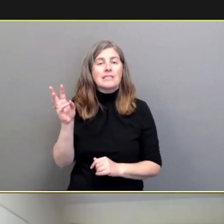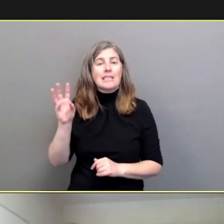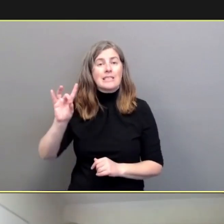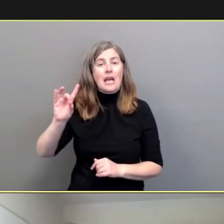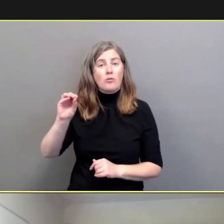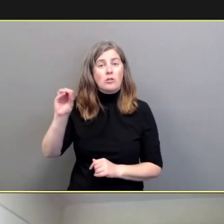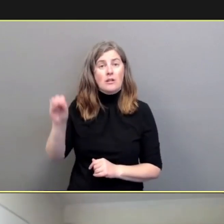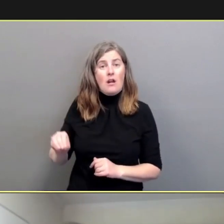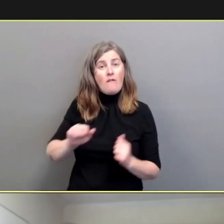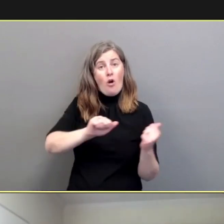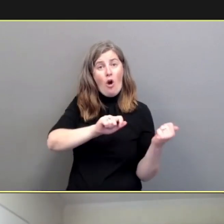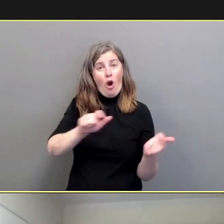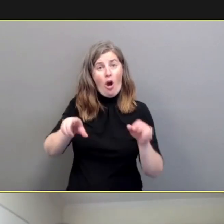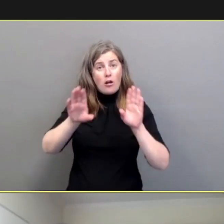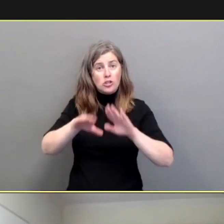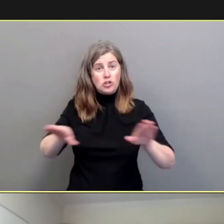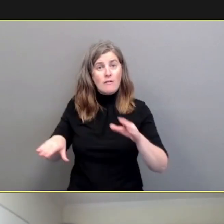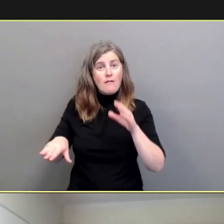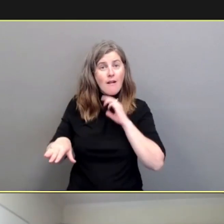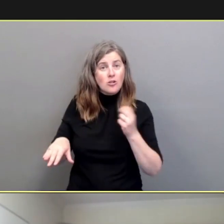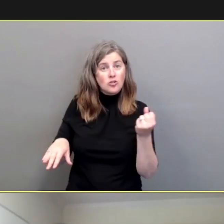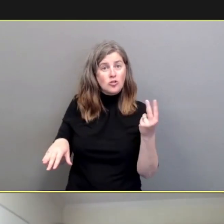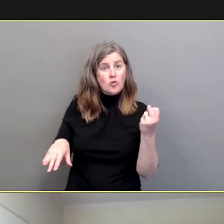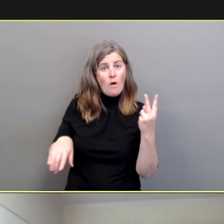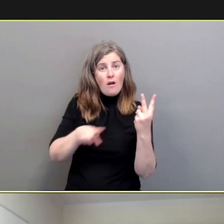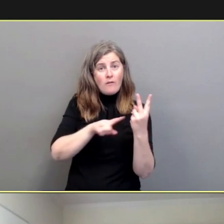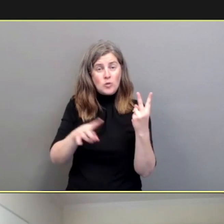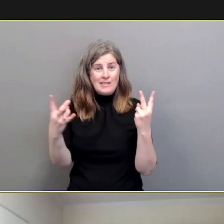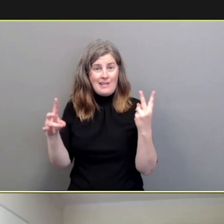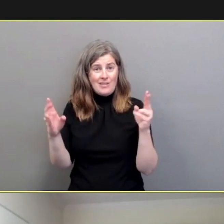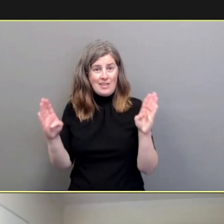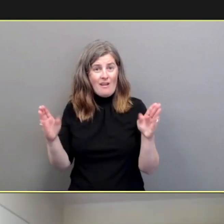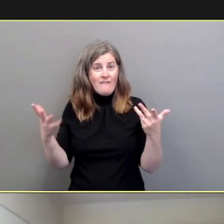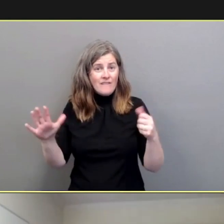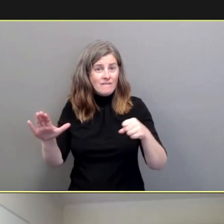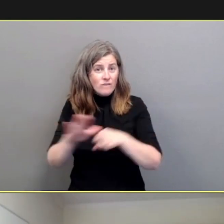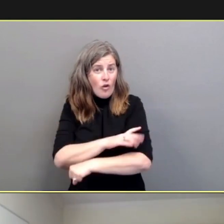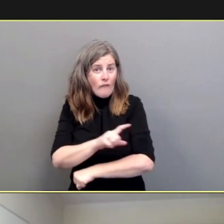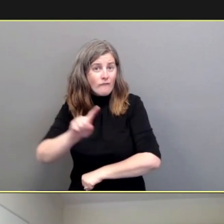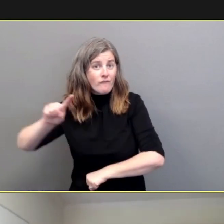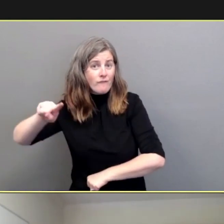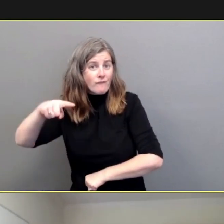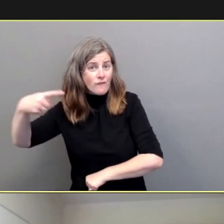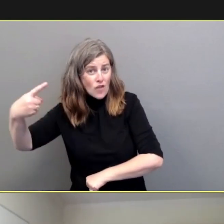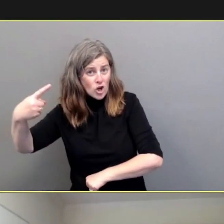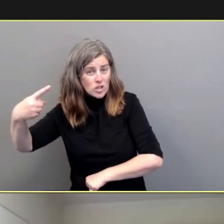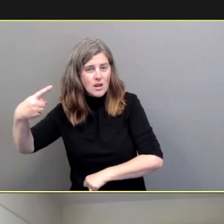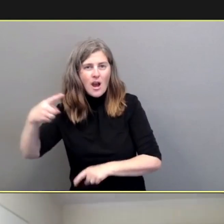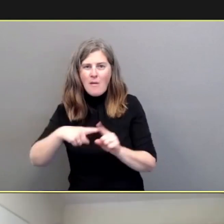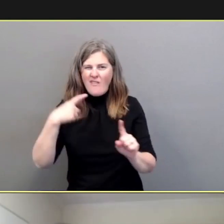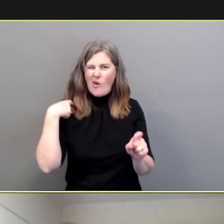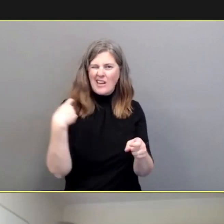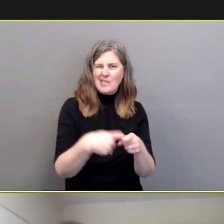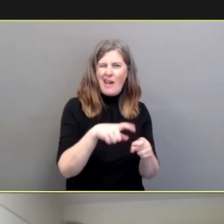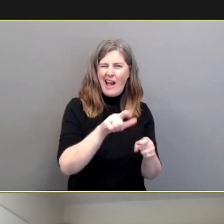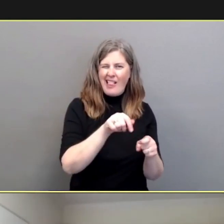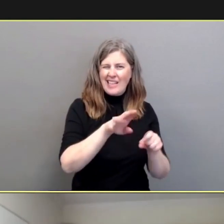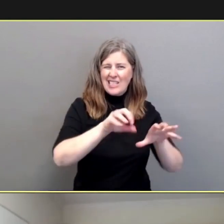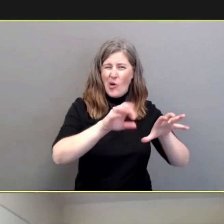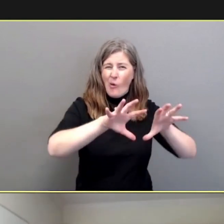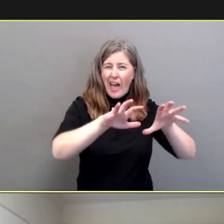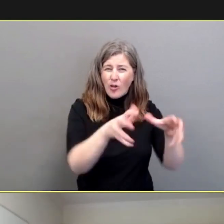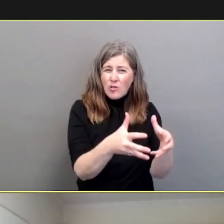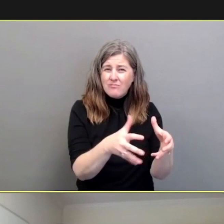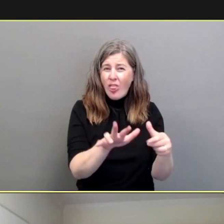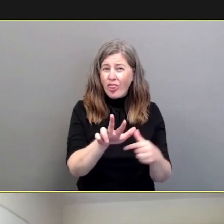all children 12 to 17 have had their first dose. But for Hispanic and Latino populations, it's actually only